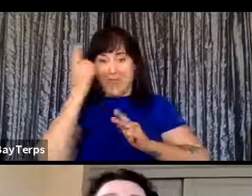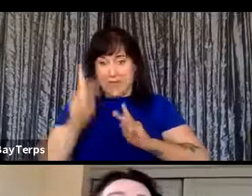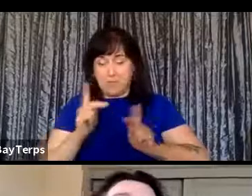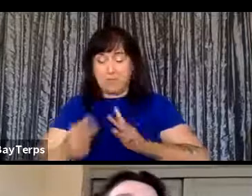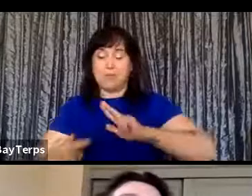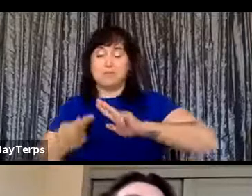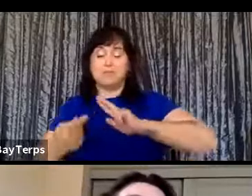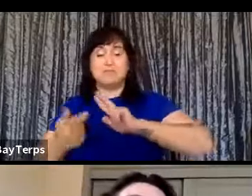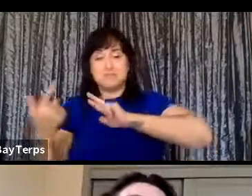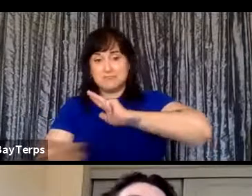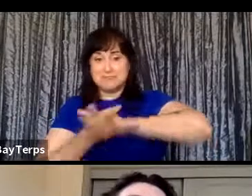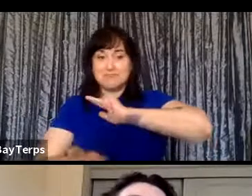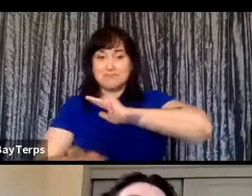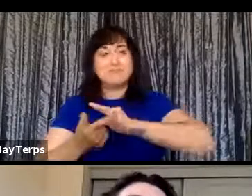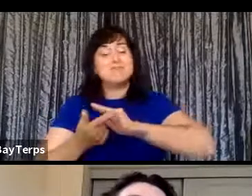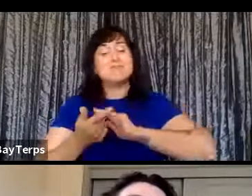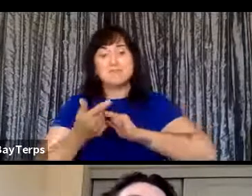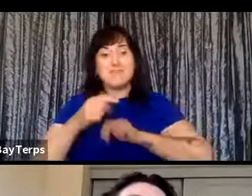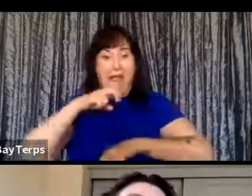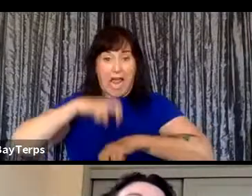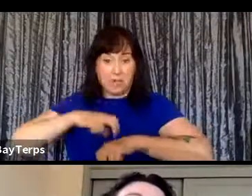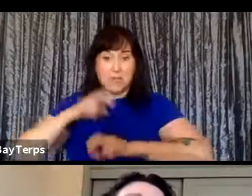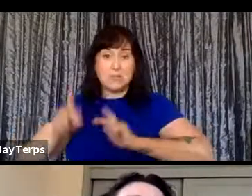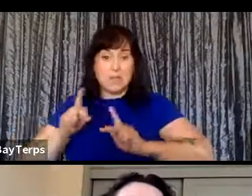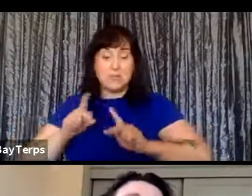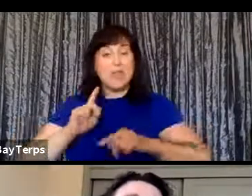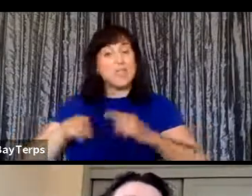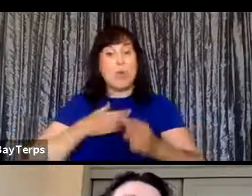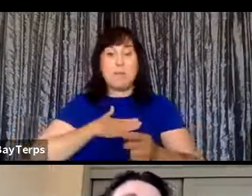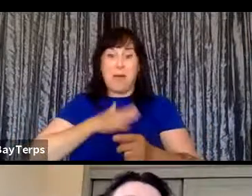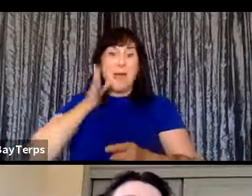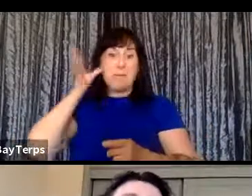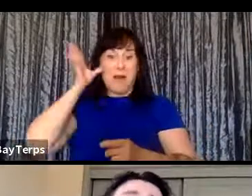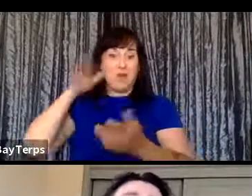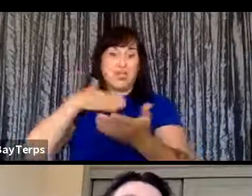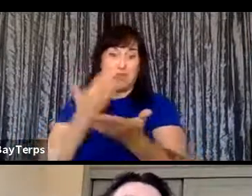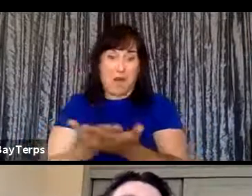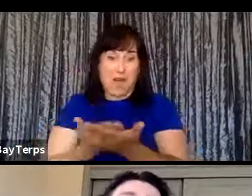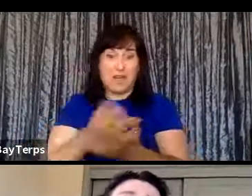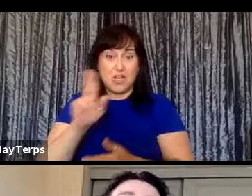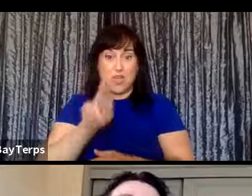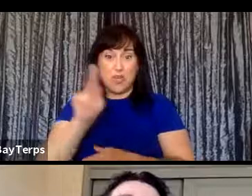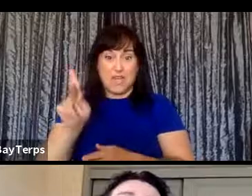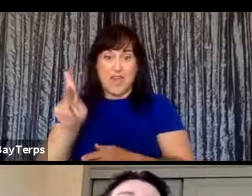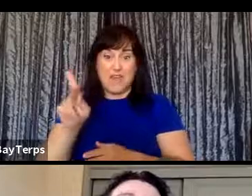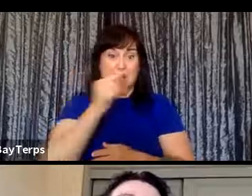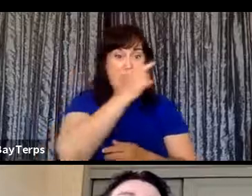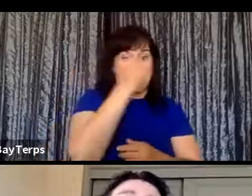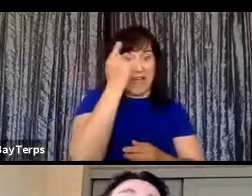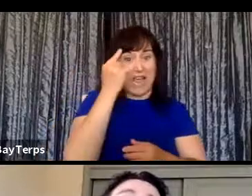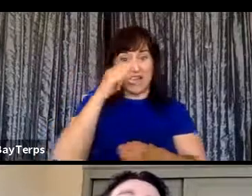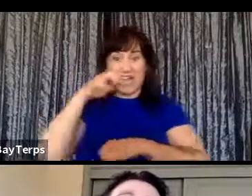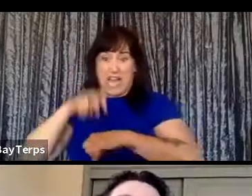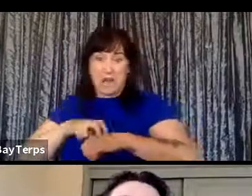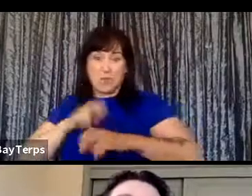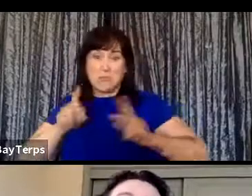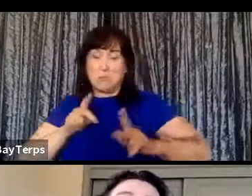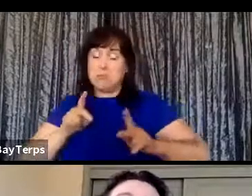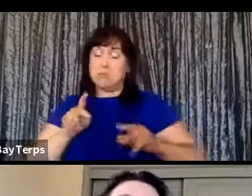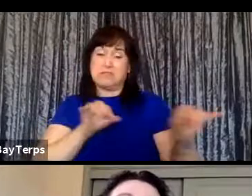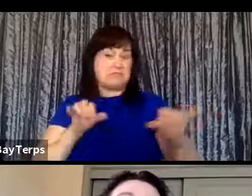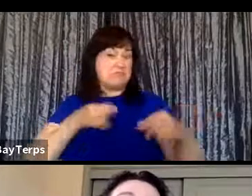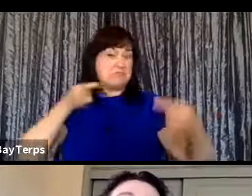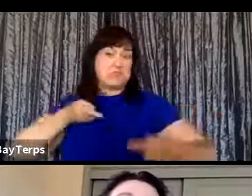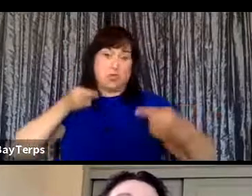my parents came over to the UK, it was very, very difficult for both of those communities. So, you know, similar struggle, but